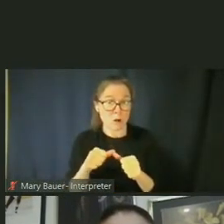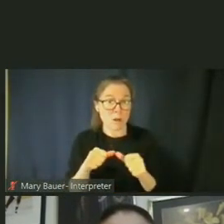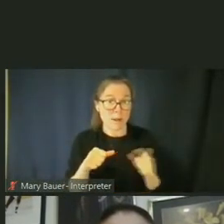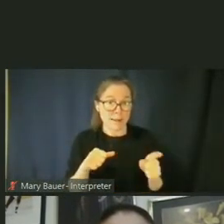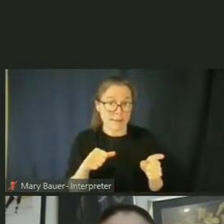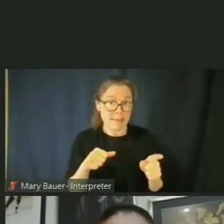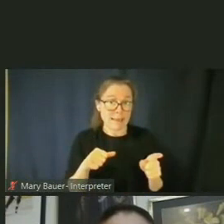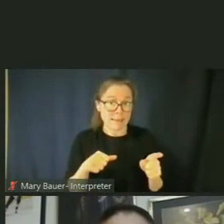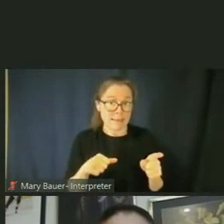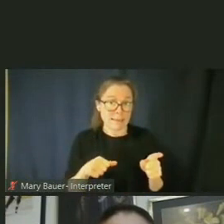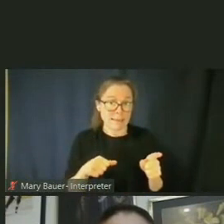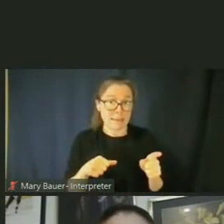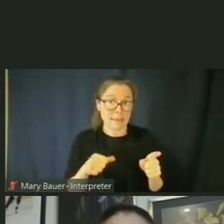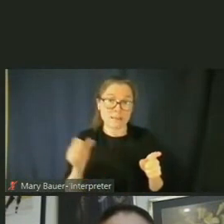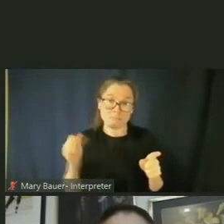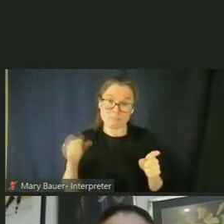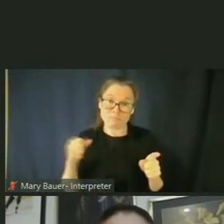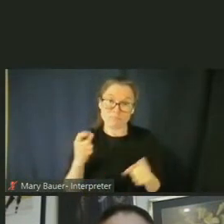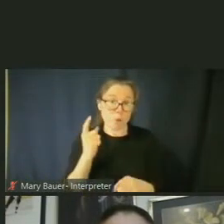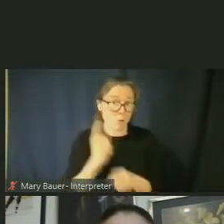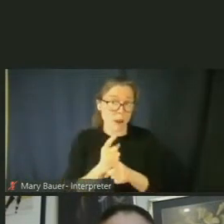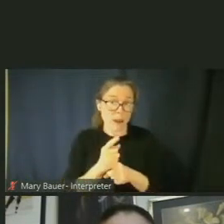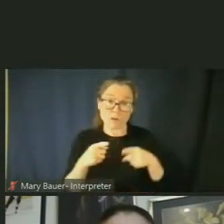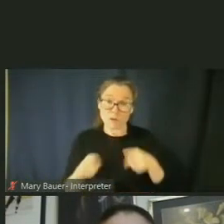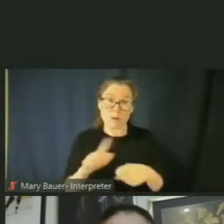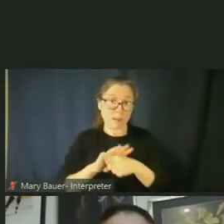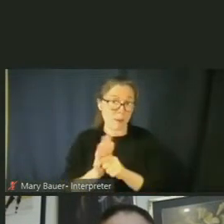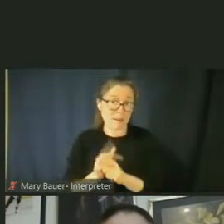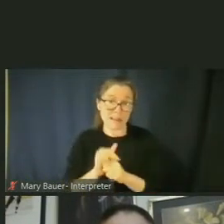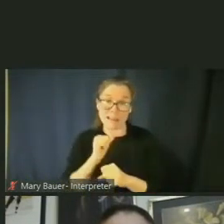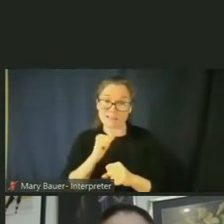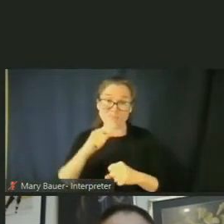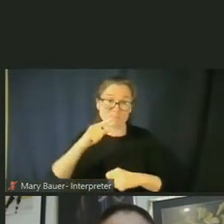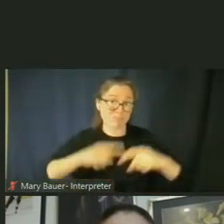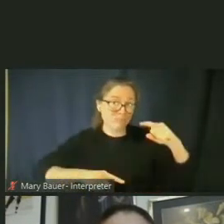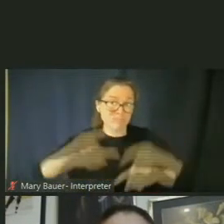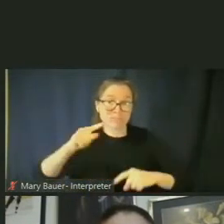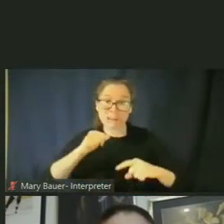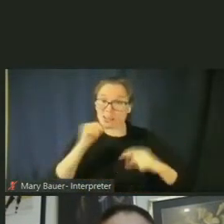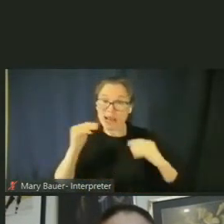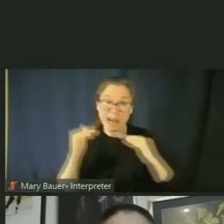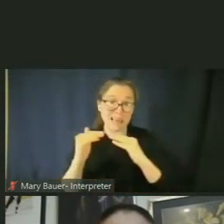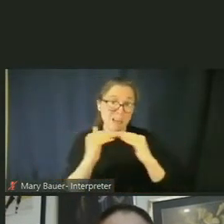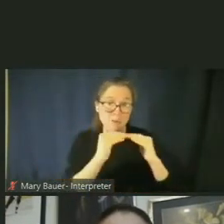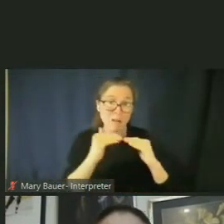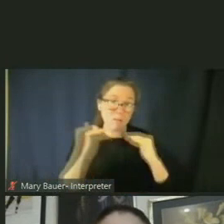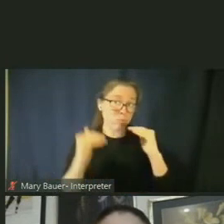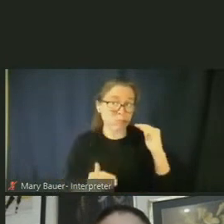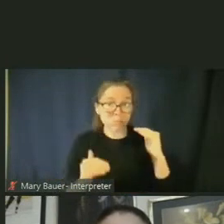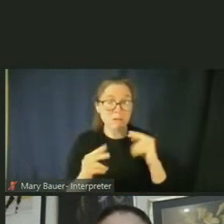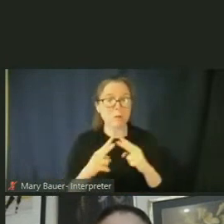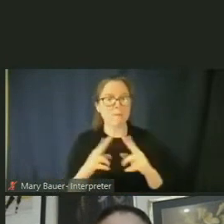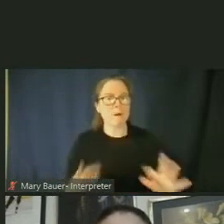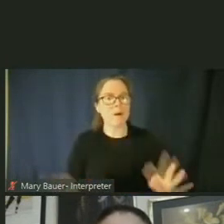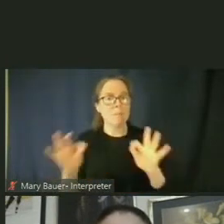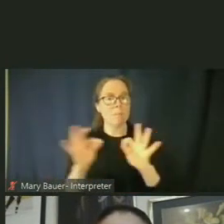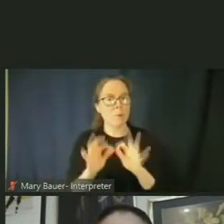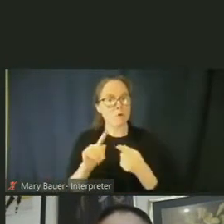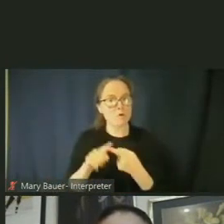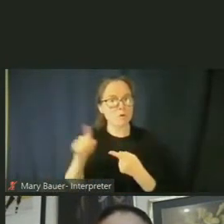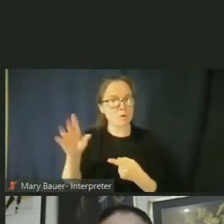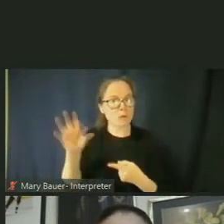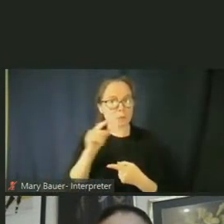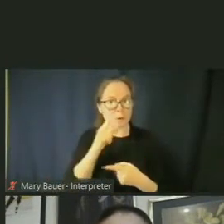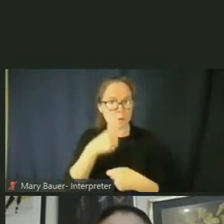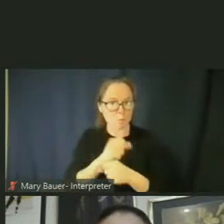the fact that there have been disparities during this pandemic has been very, very important to the vaccine manufacturers and really to the